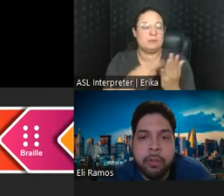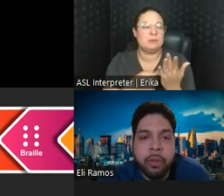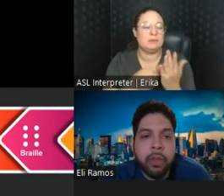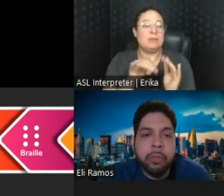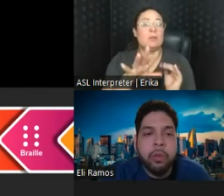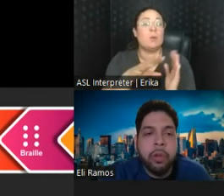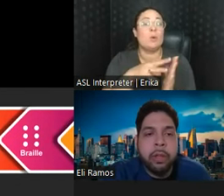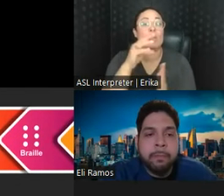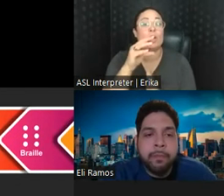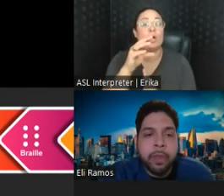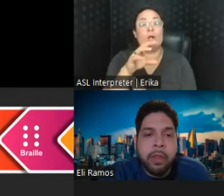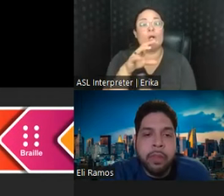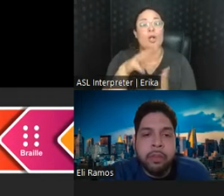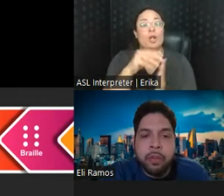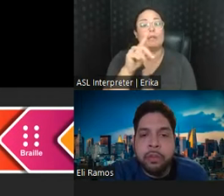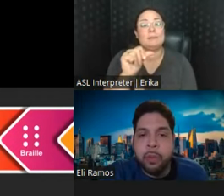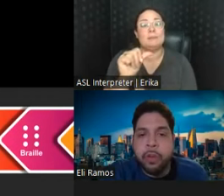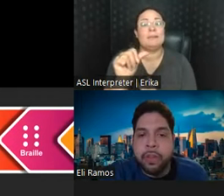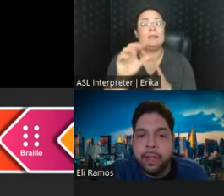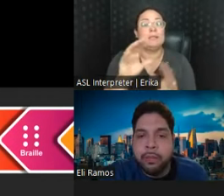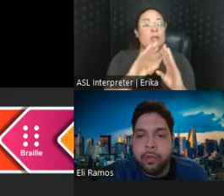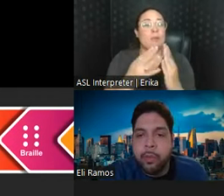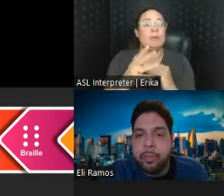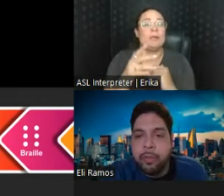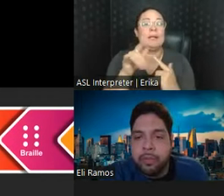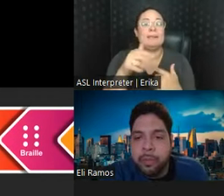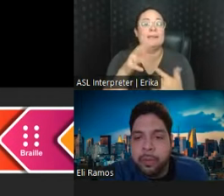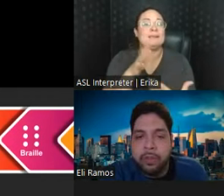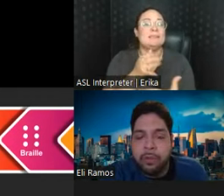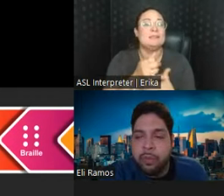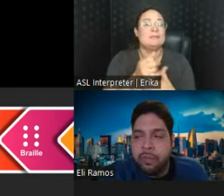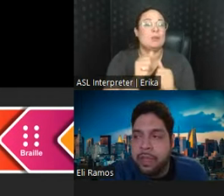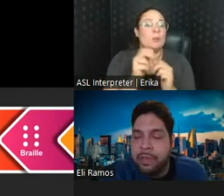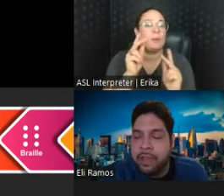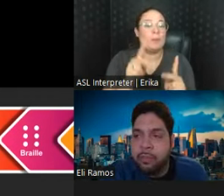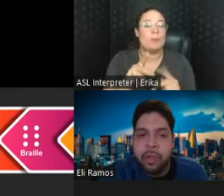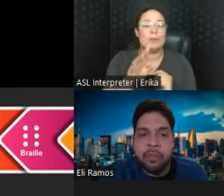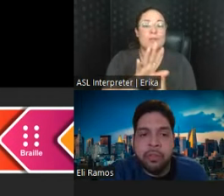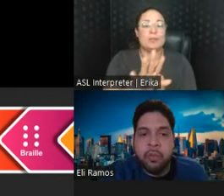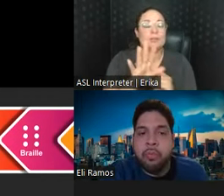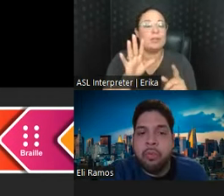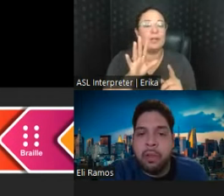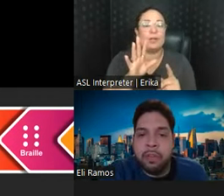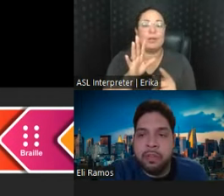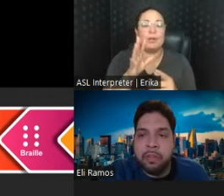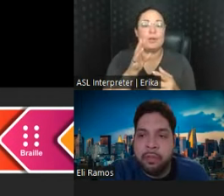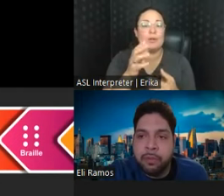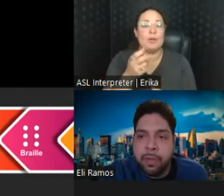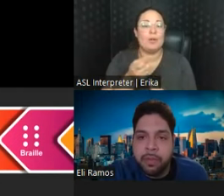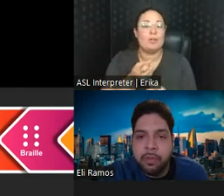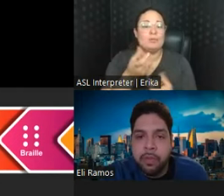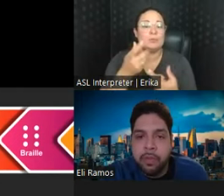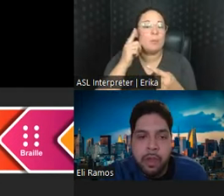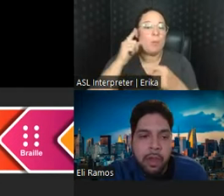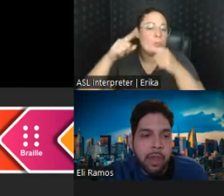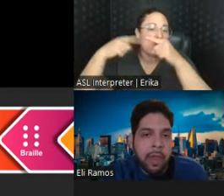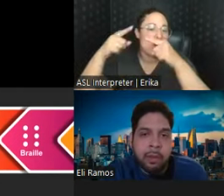Learning disability community. These are disabilities that interfere with a person's ability to receive, express, or process